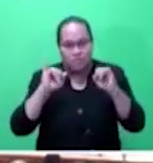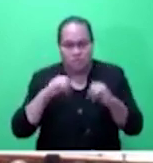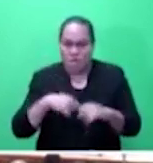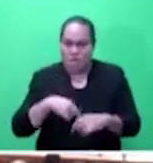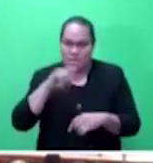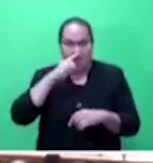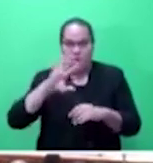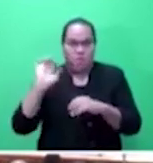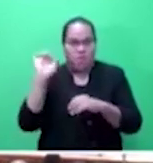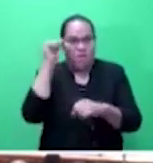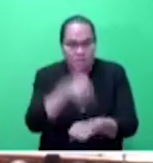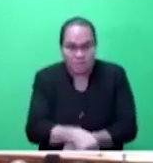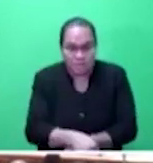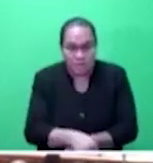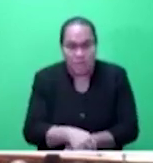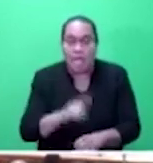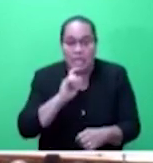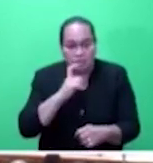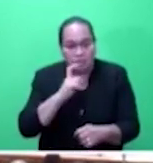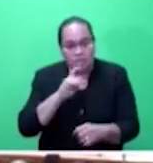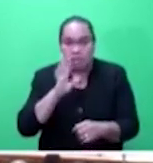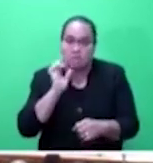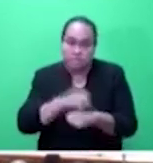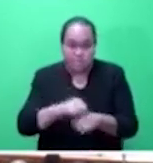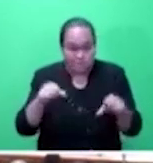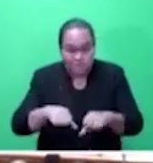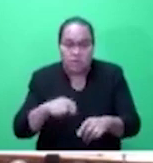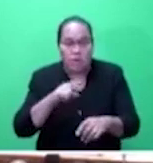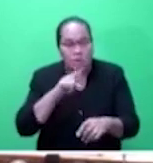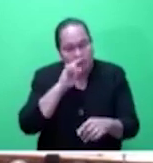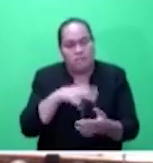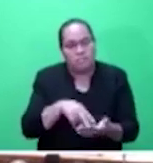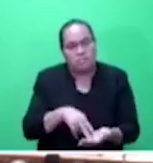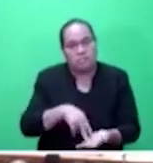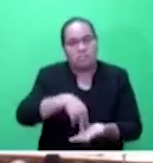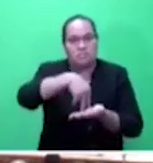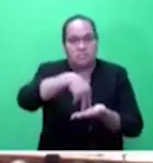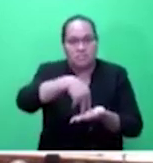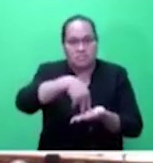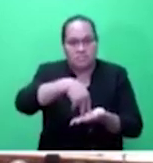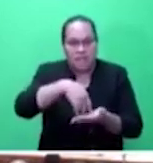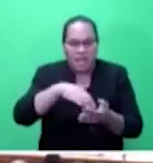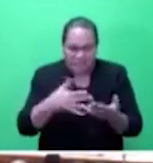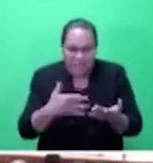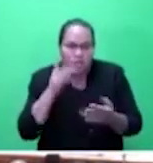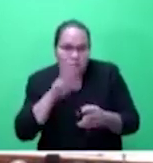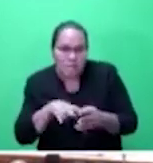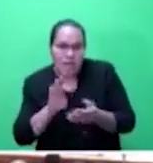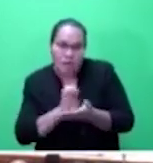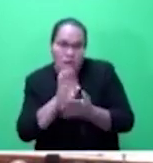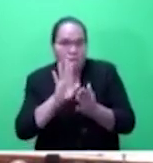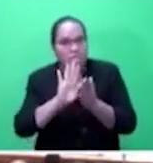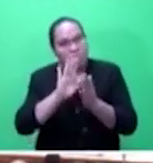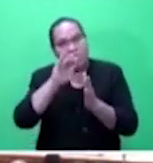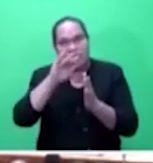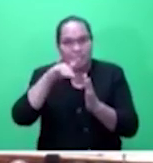the world economy cannot get back up and running. With revenues down and health measures debilitating capital